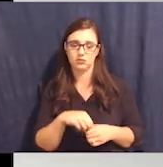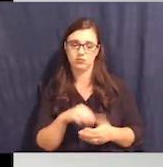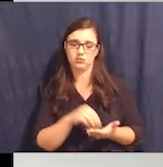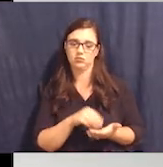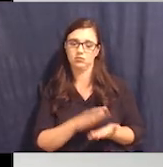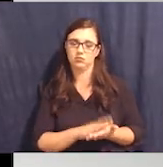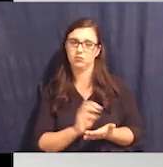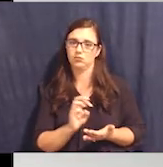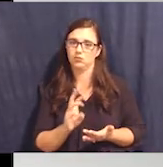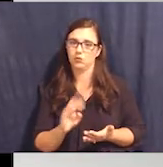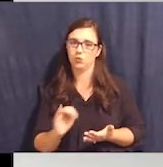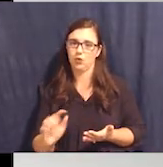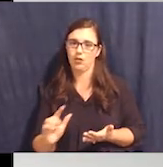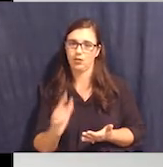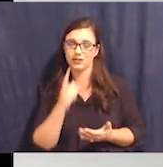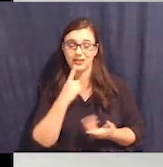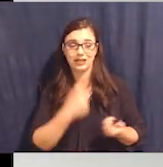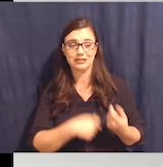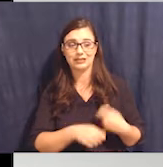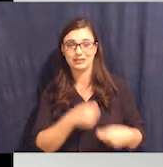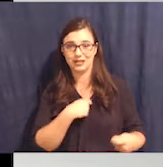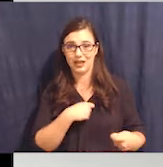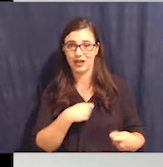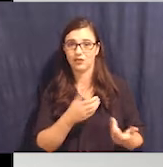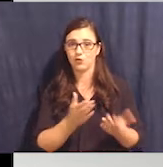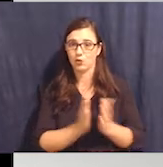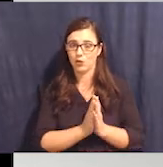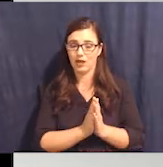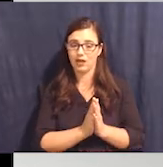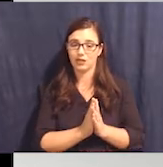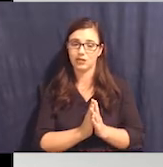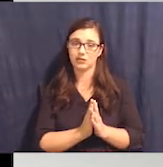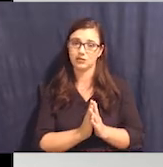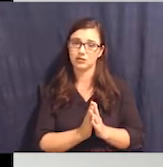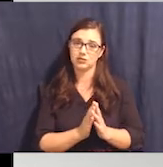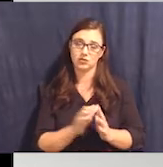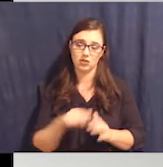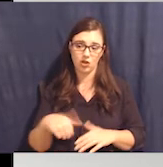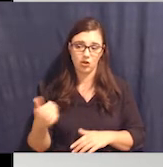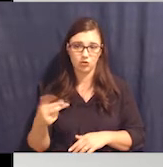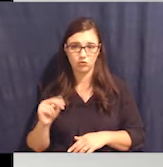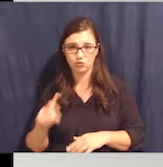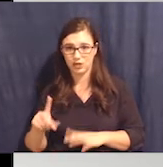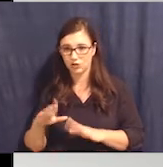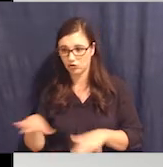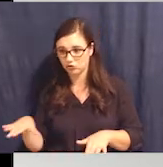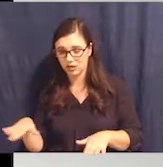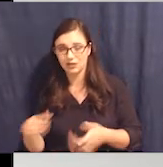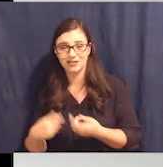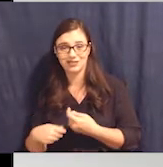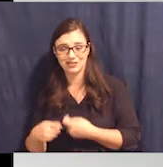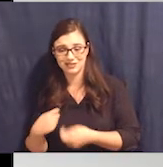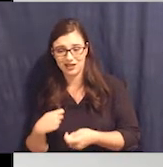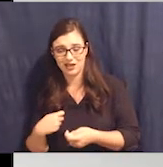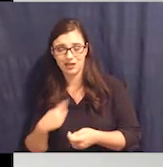provision in their will saying that instead of the bequest they want to leave to all their other grandchildren,